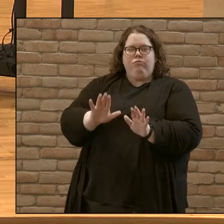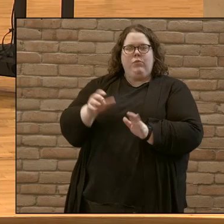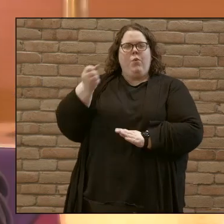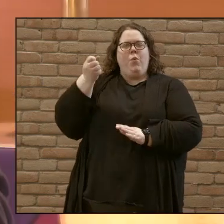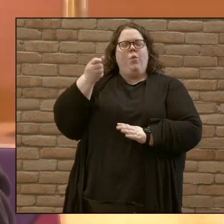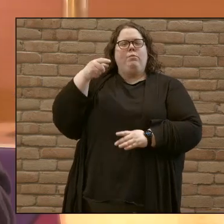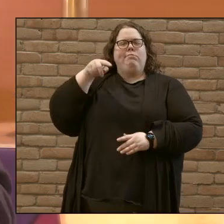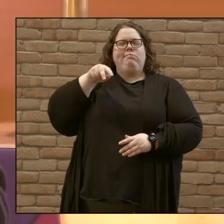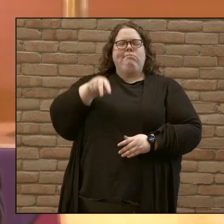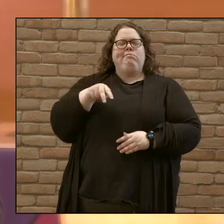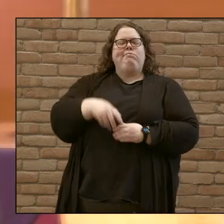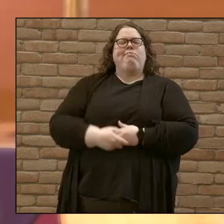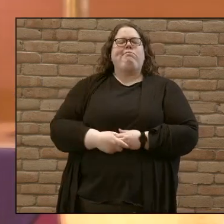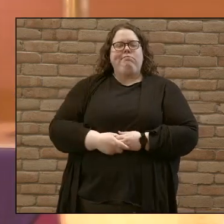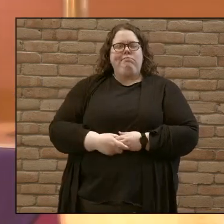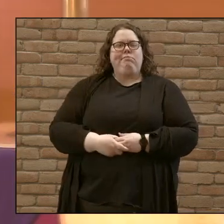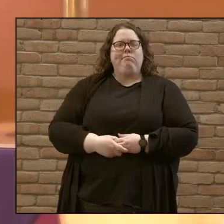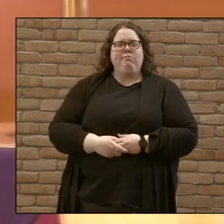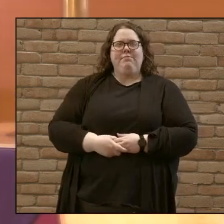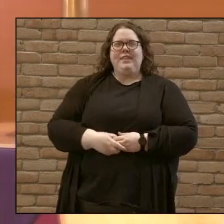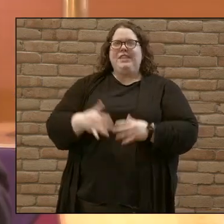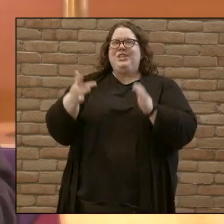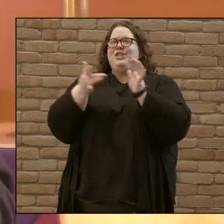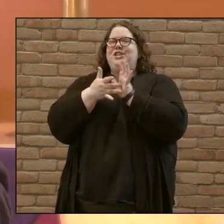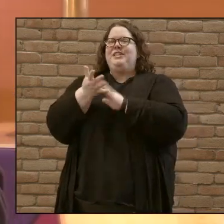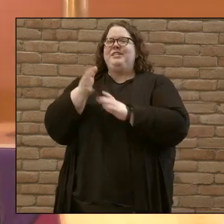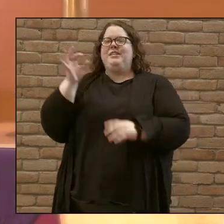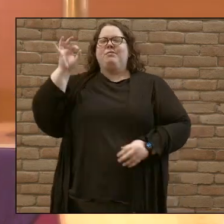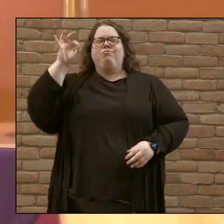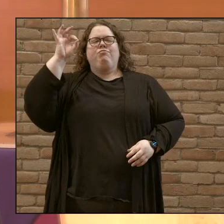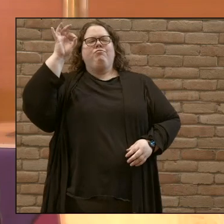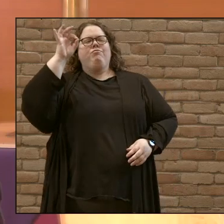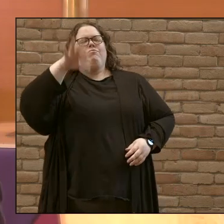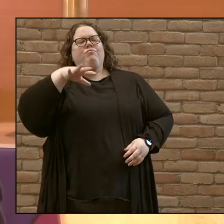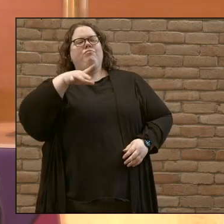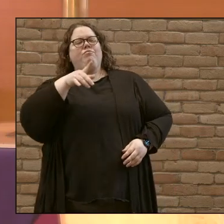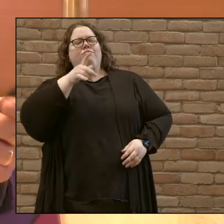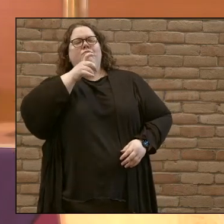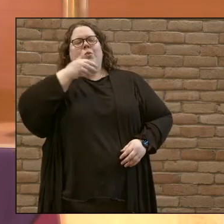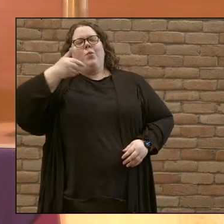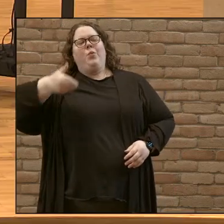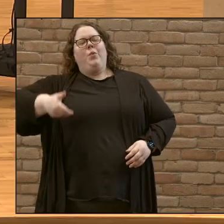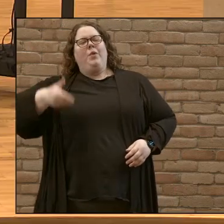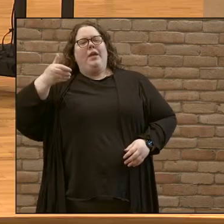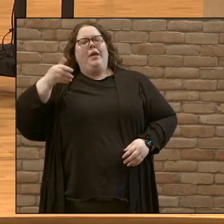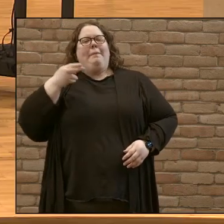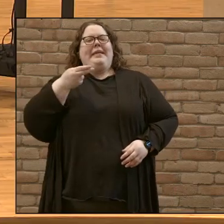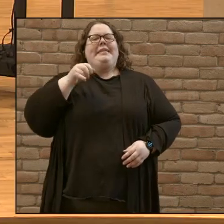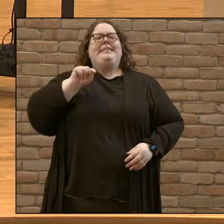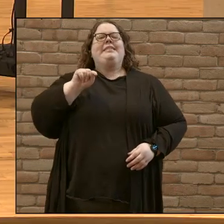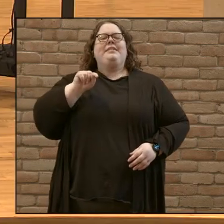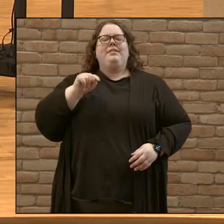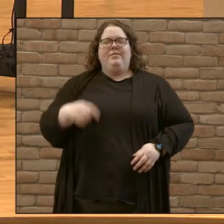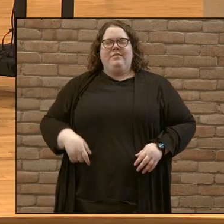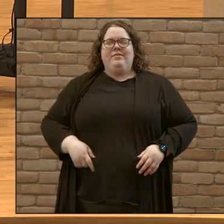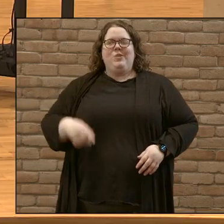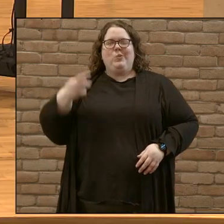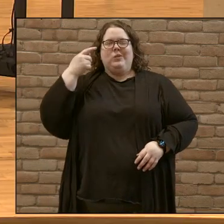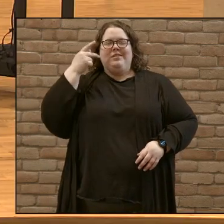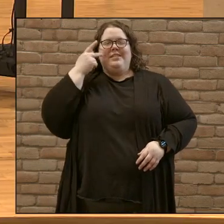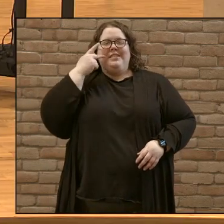here. Jesus is giving them a hint as to who he is. You see highlighted here, Son of